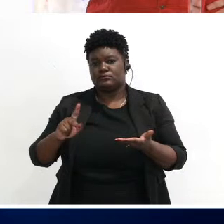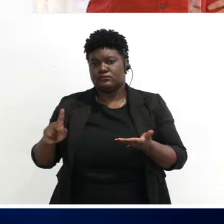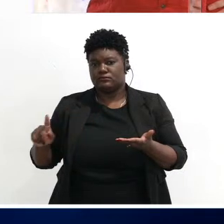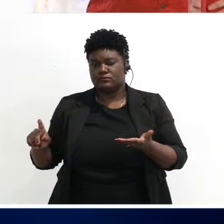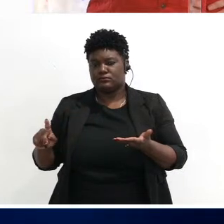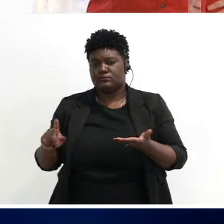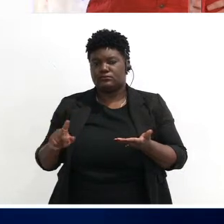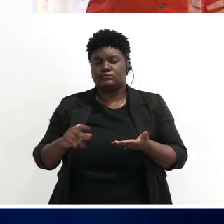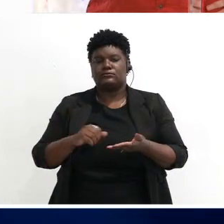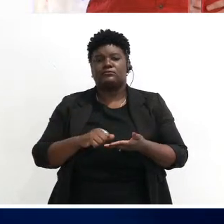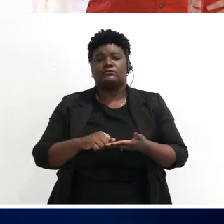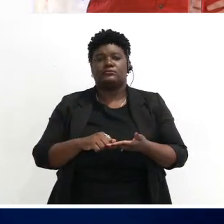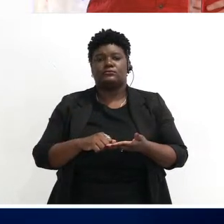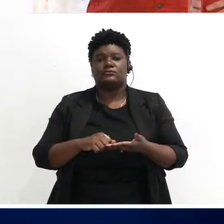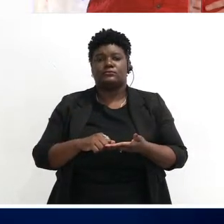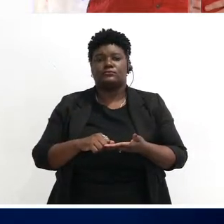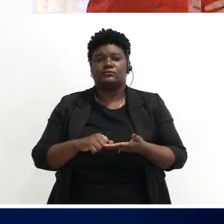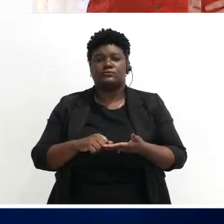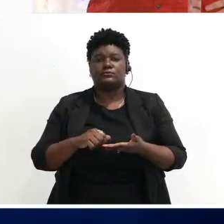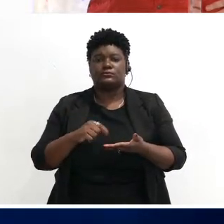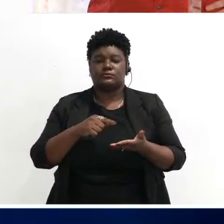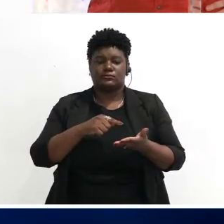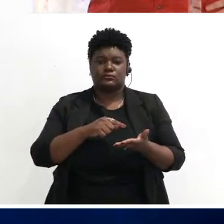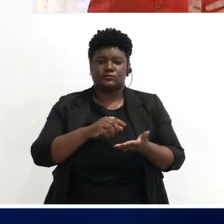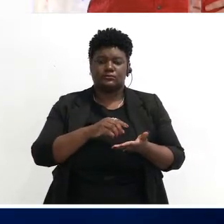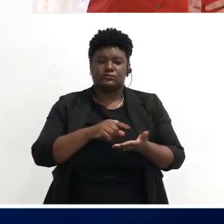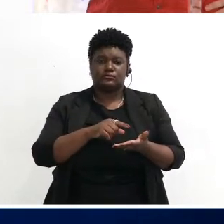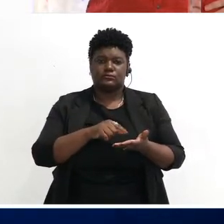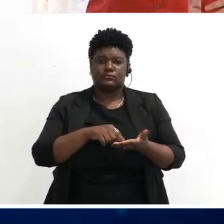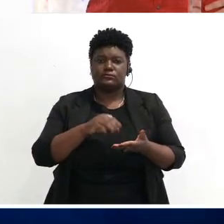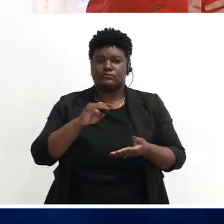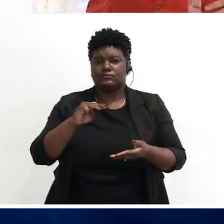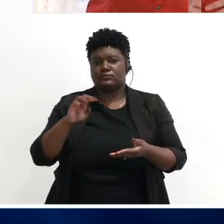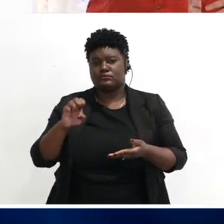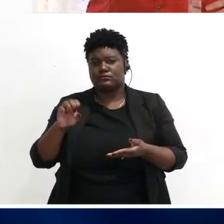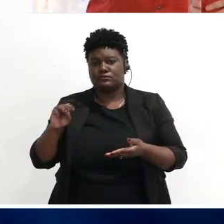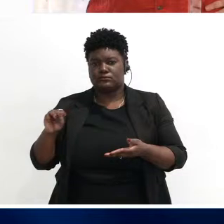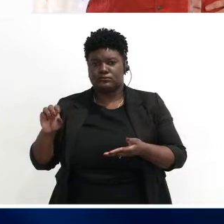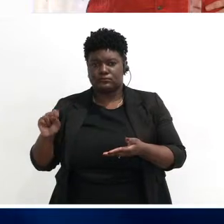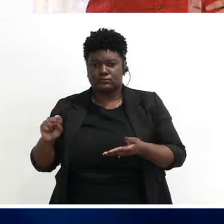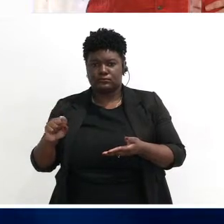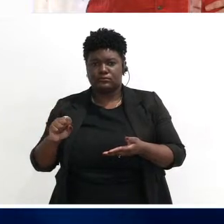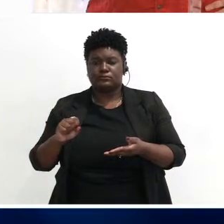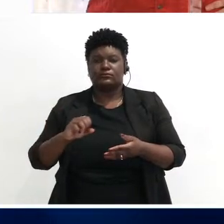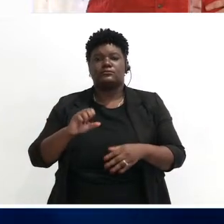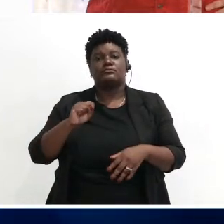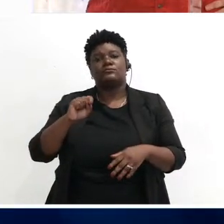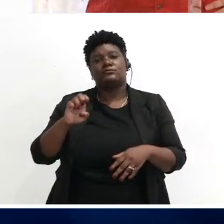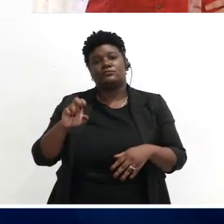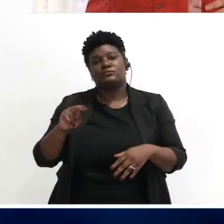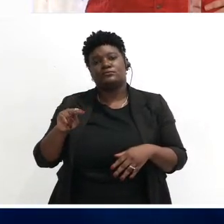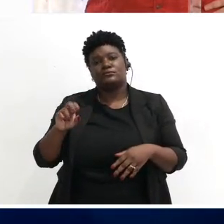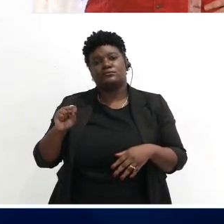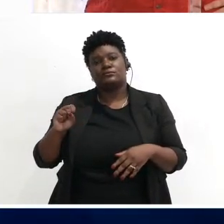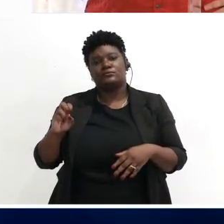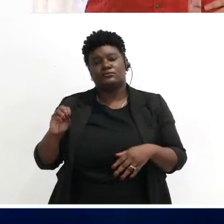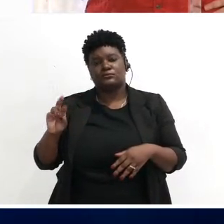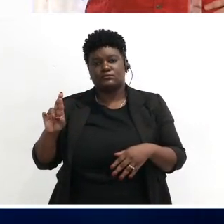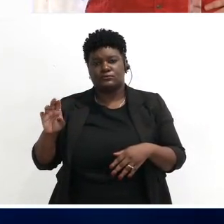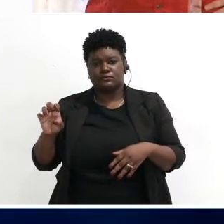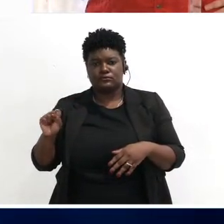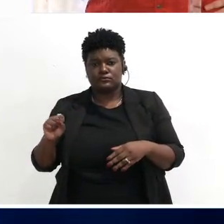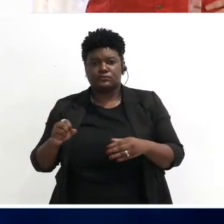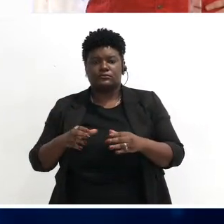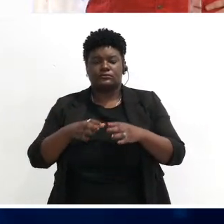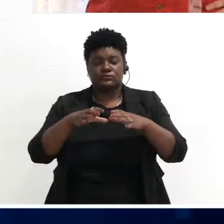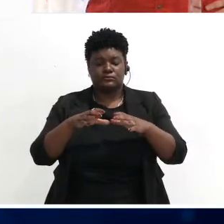MEMS devices, which are most often used as sensors, require specialized packaging. So for example, a